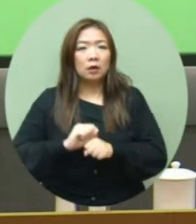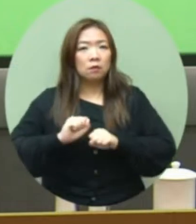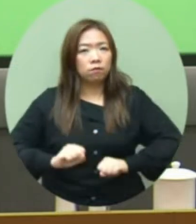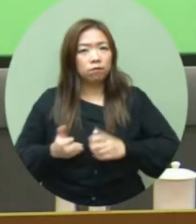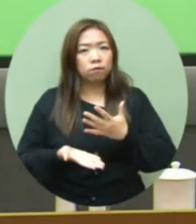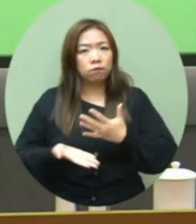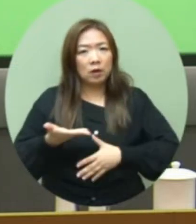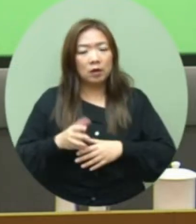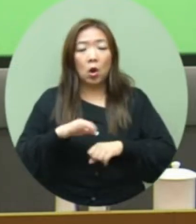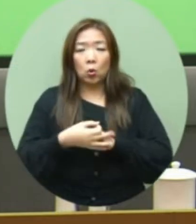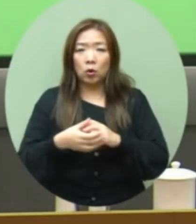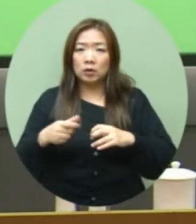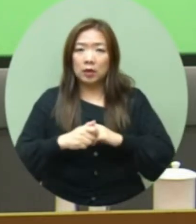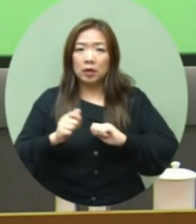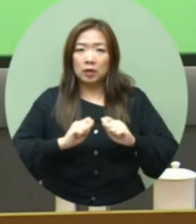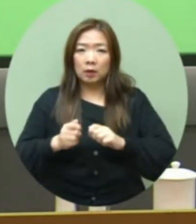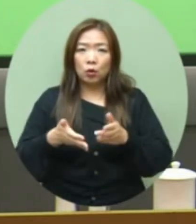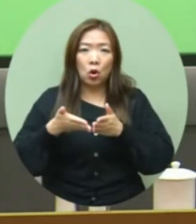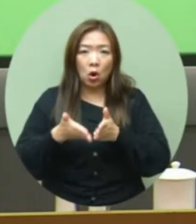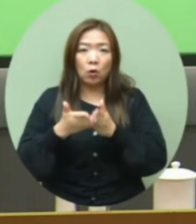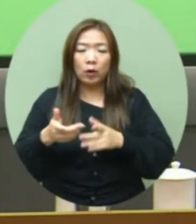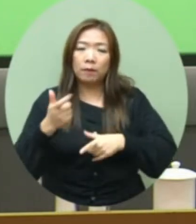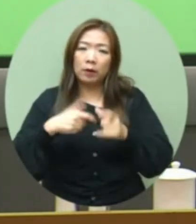international financial, shipping, and trade center.